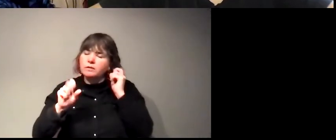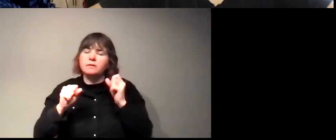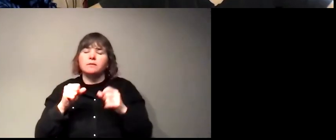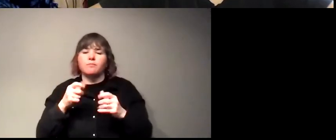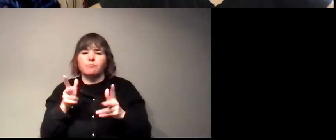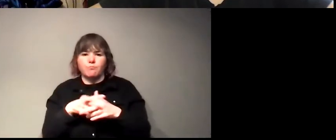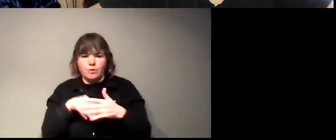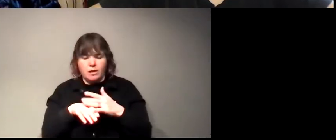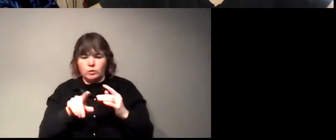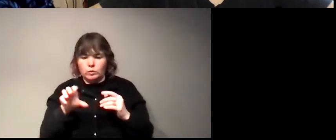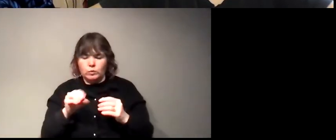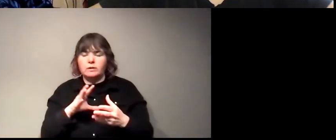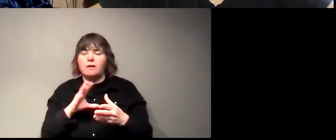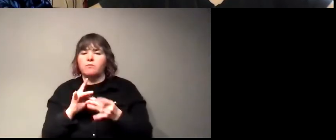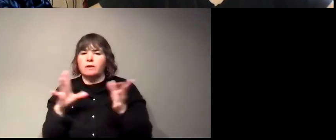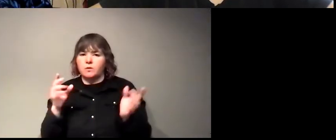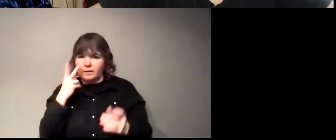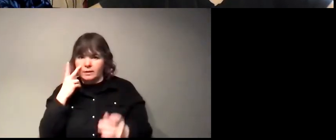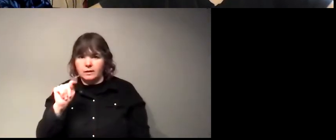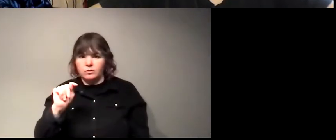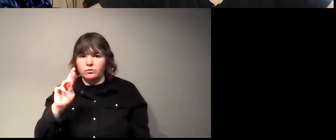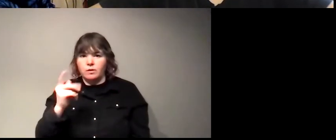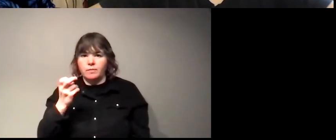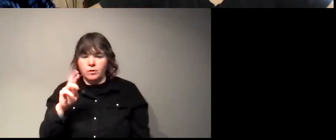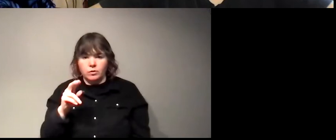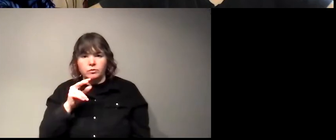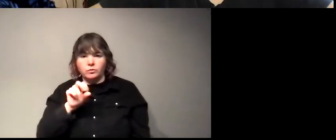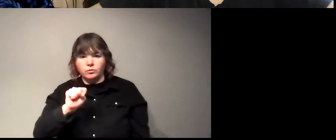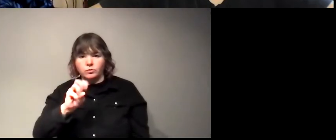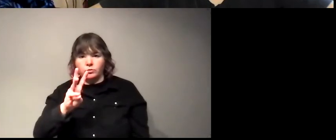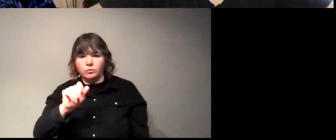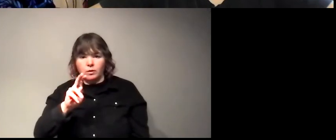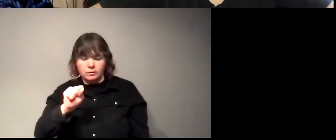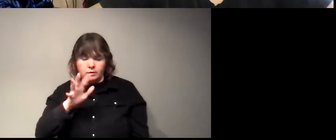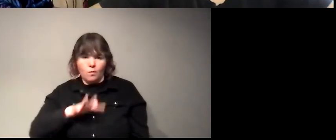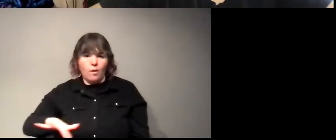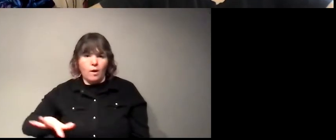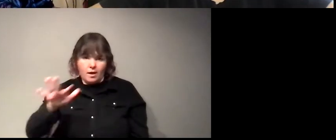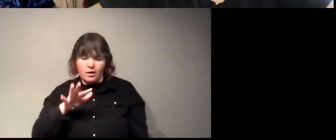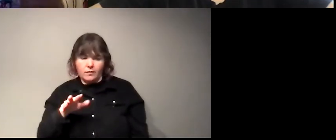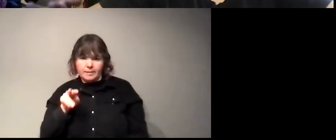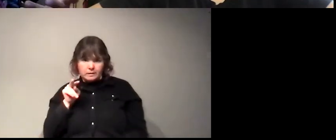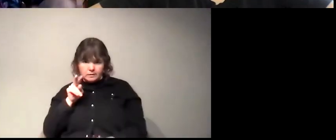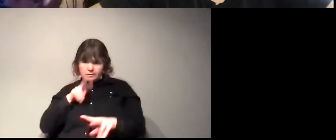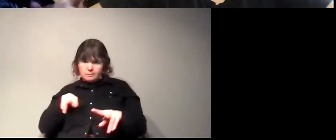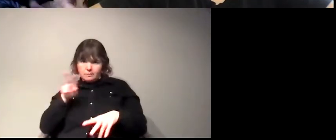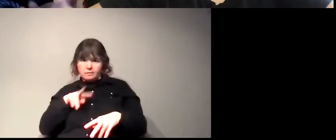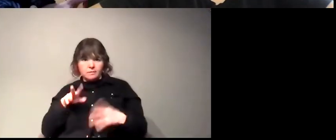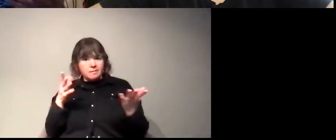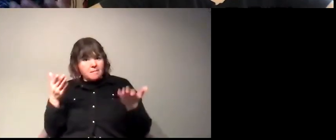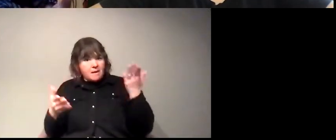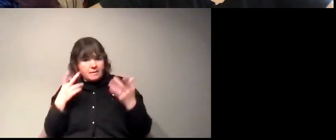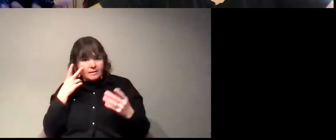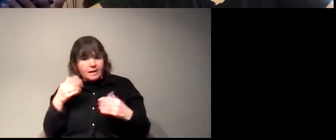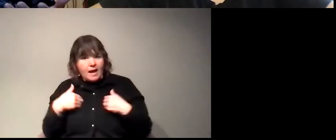released. So if you guys see trumpeter swans in the wild from a distance, you may be seeing